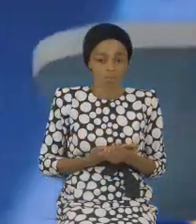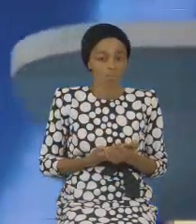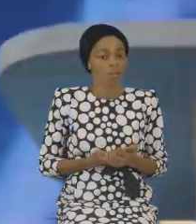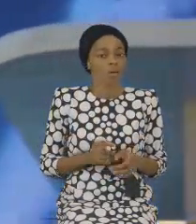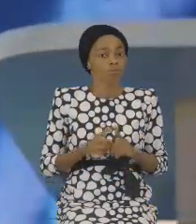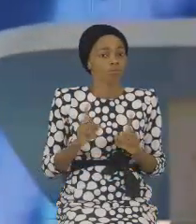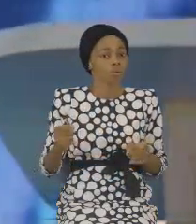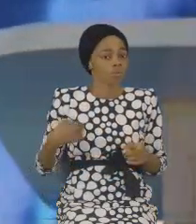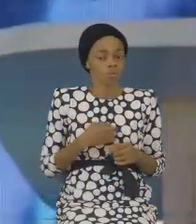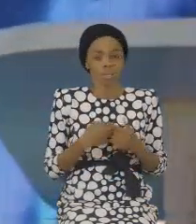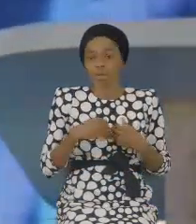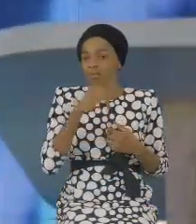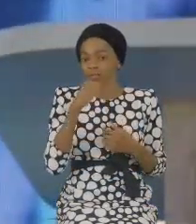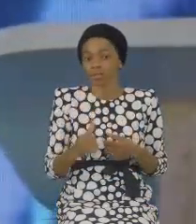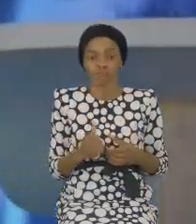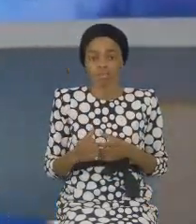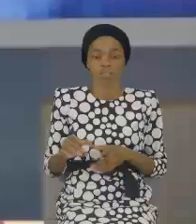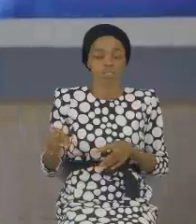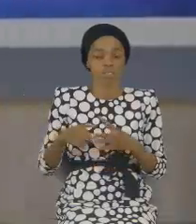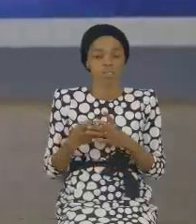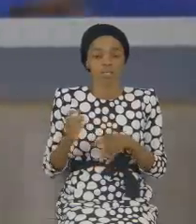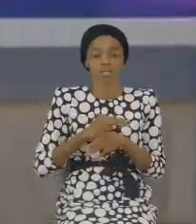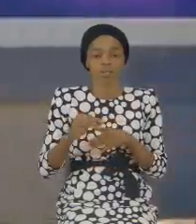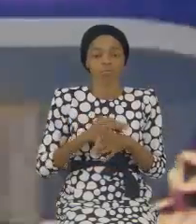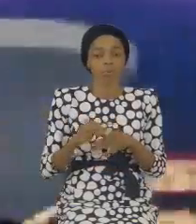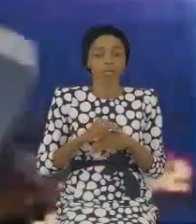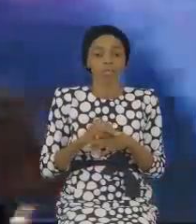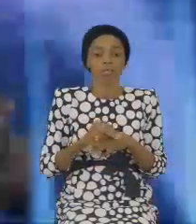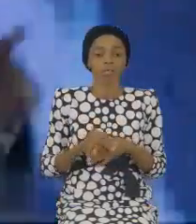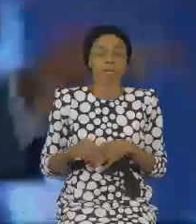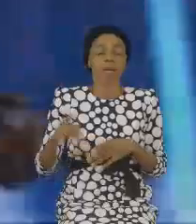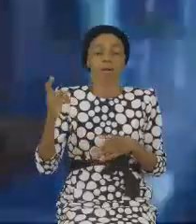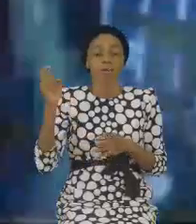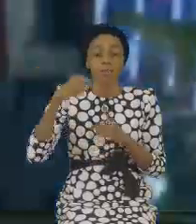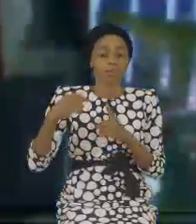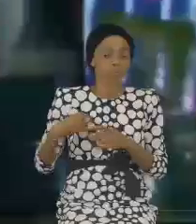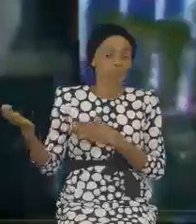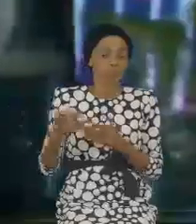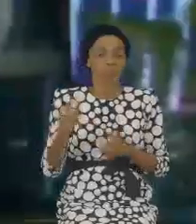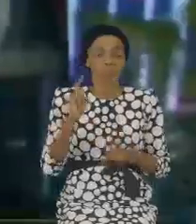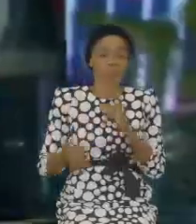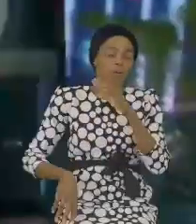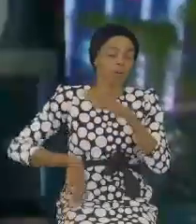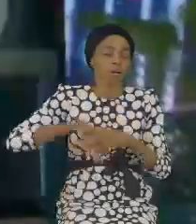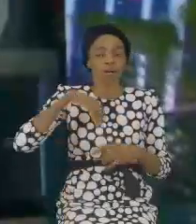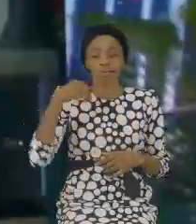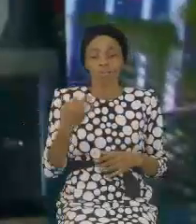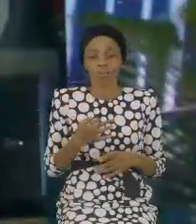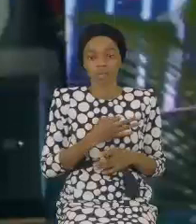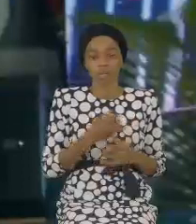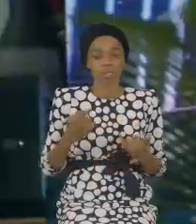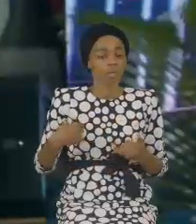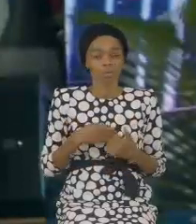the ministry until we bring the people out of. Out of. And then we have not completed